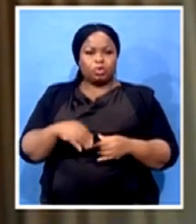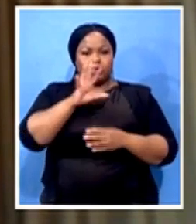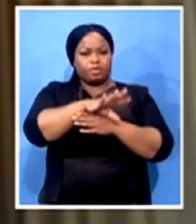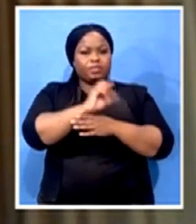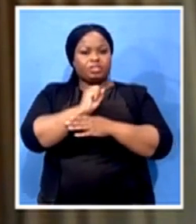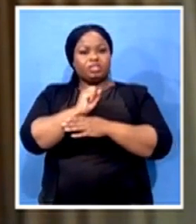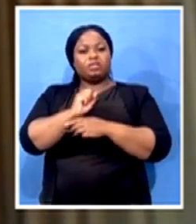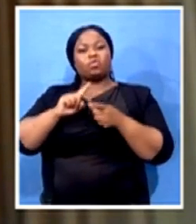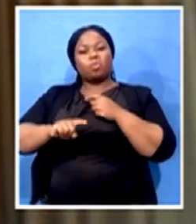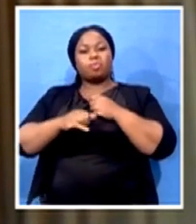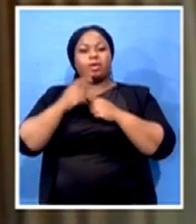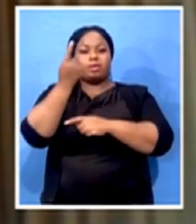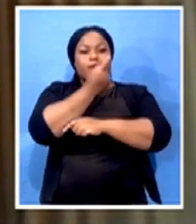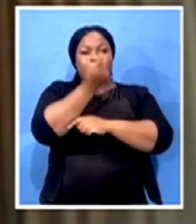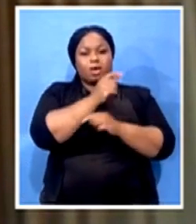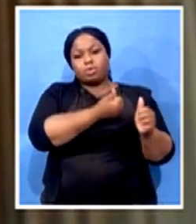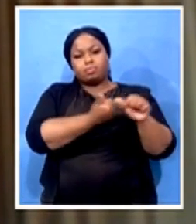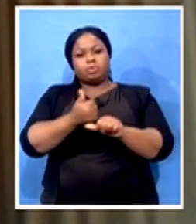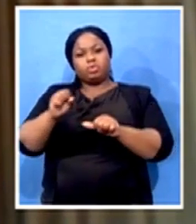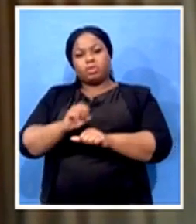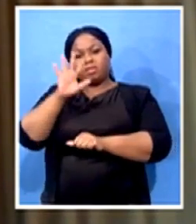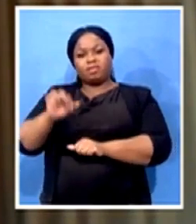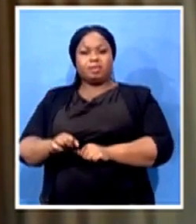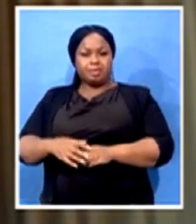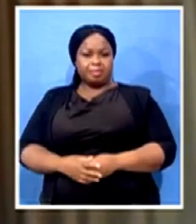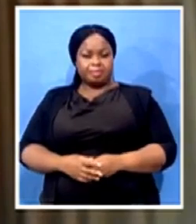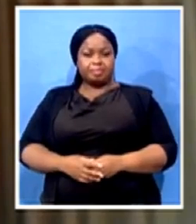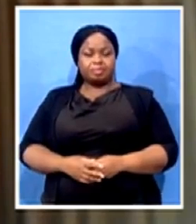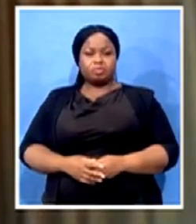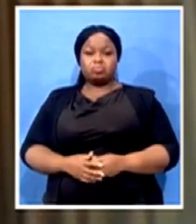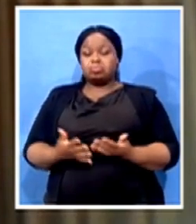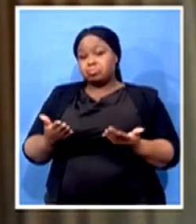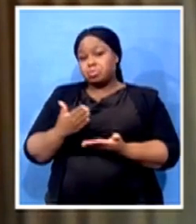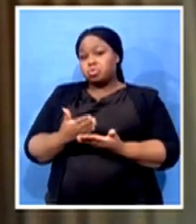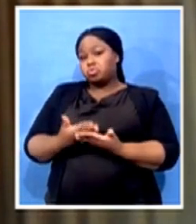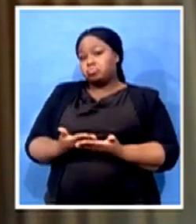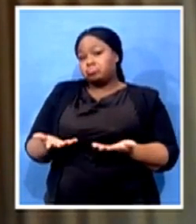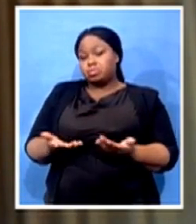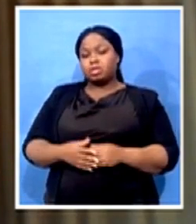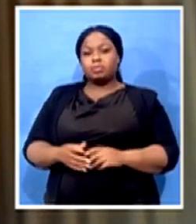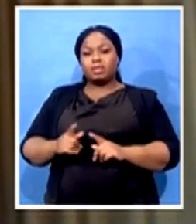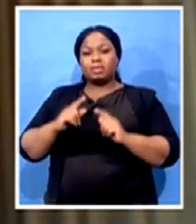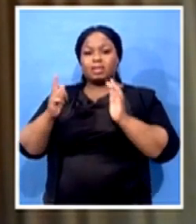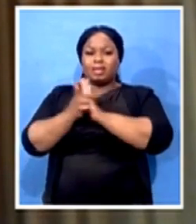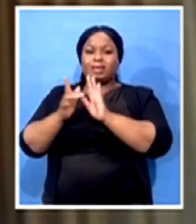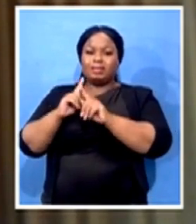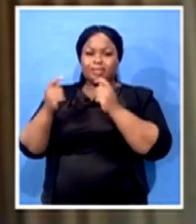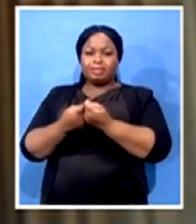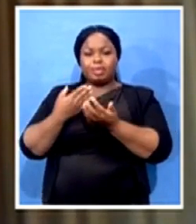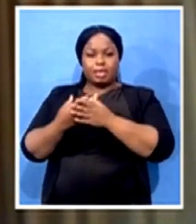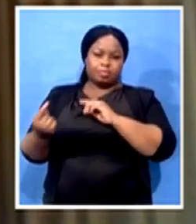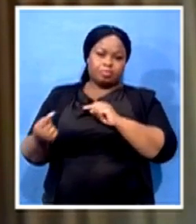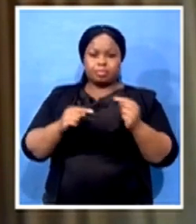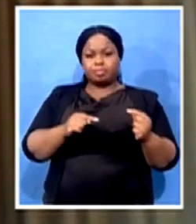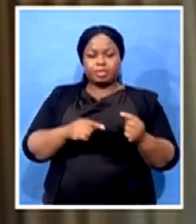team for the two fugitives will dispute that, and they will also place information in front of the court, which